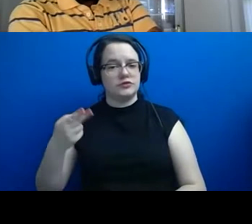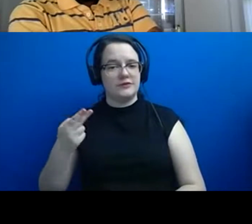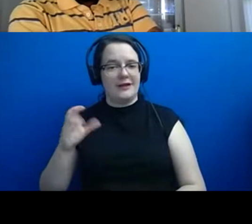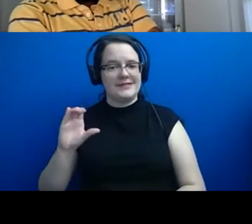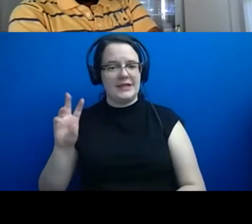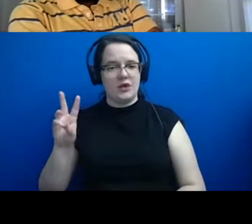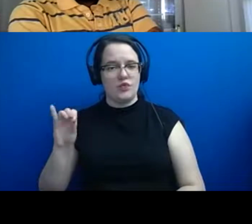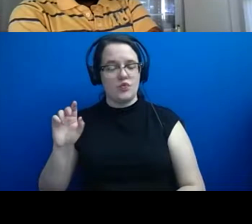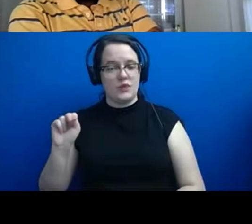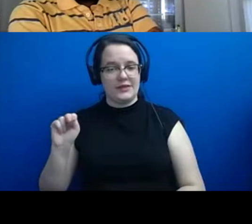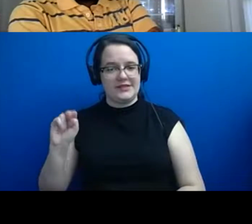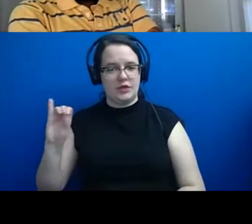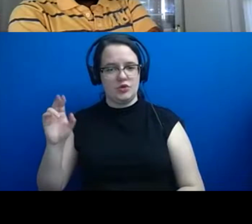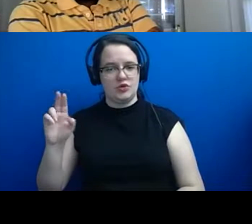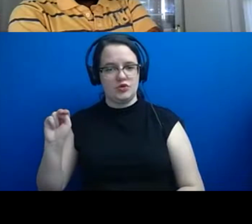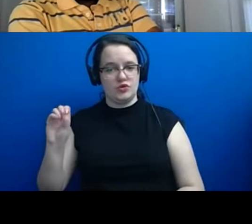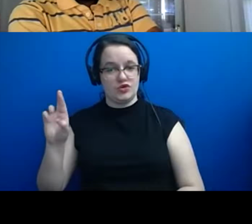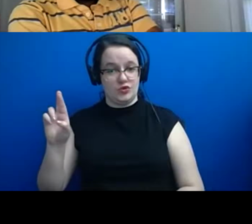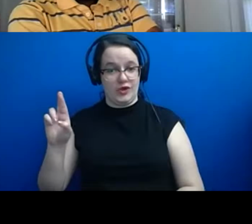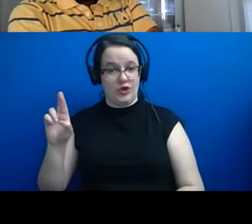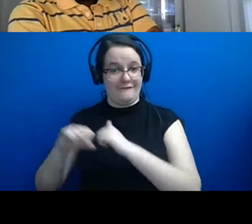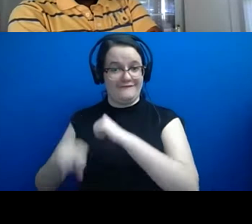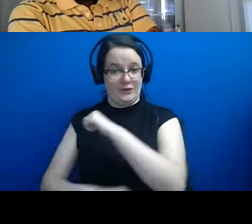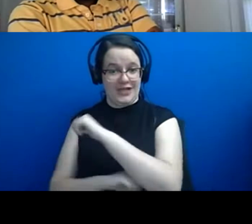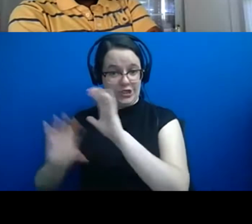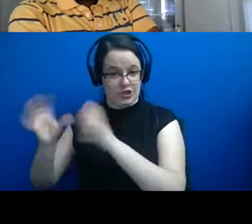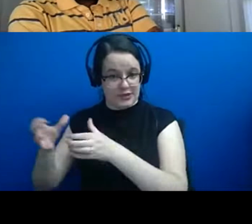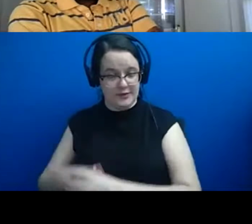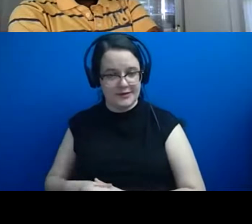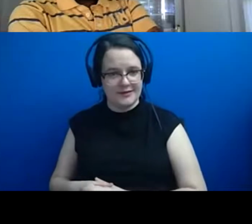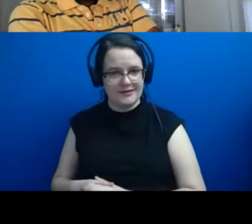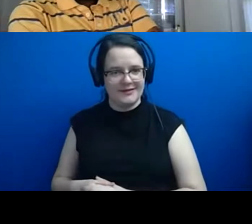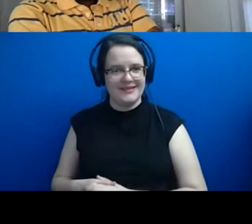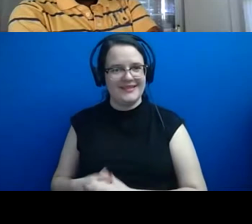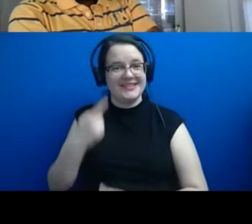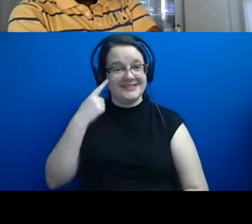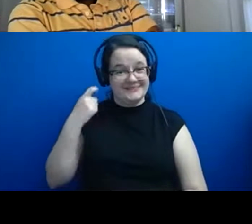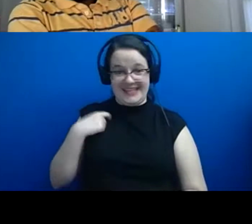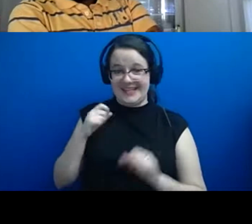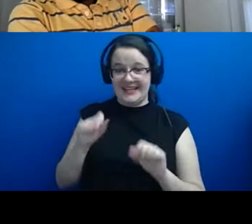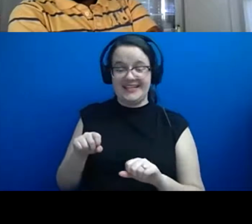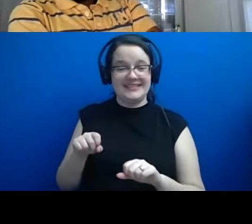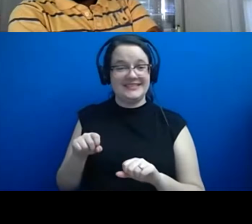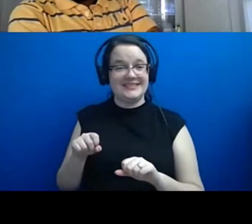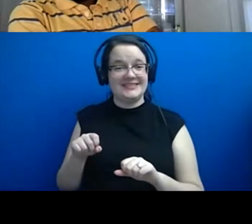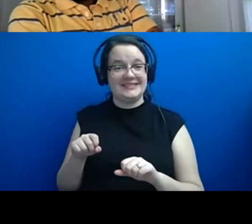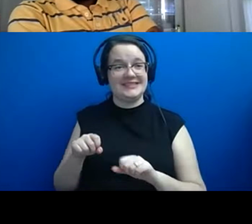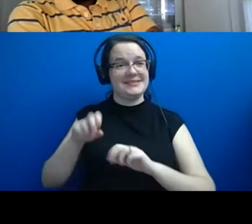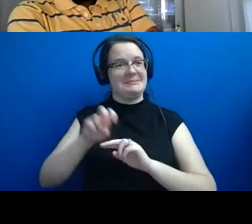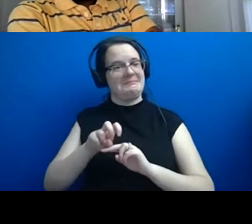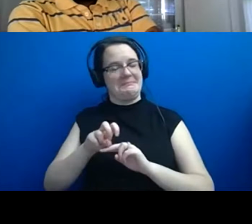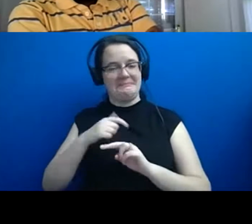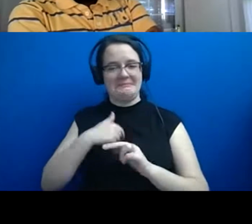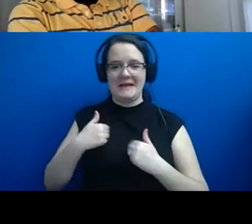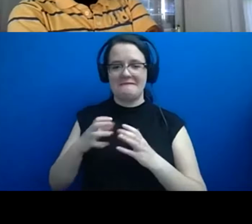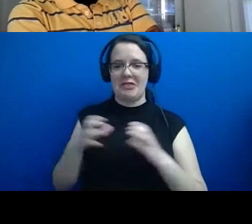And I, because I get to sit there and have a lot of influence